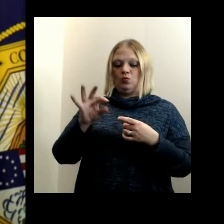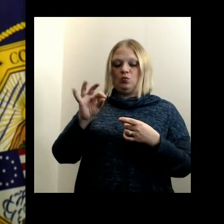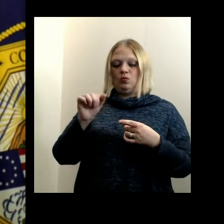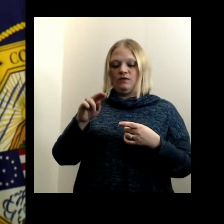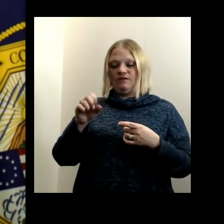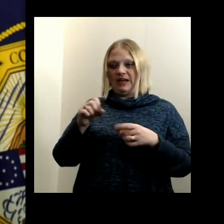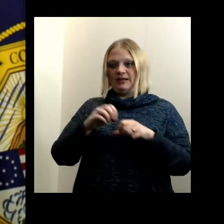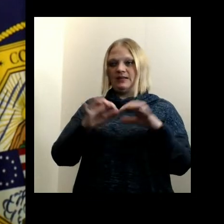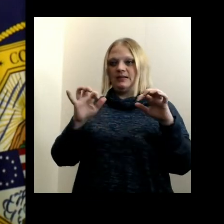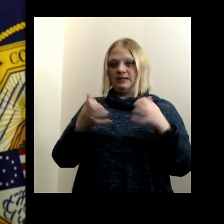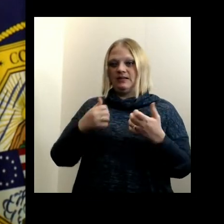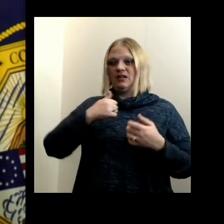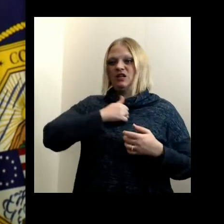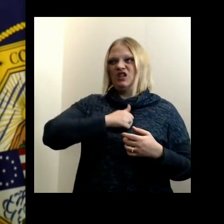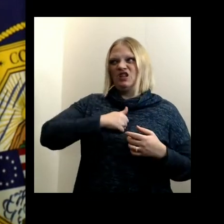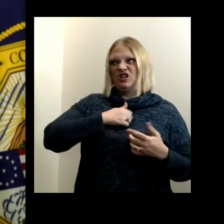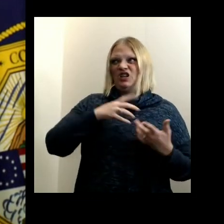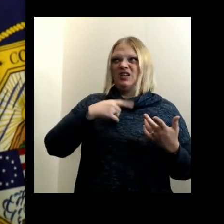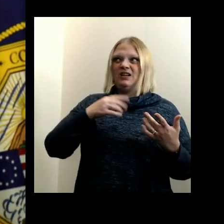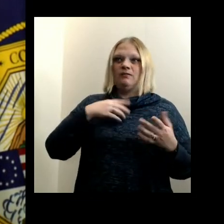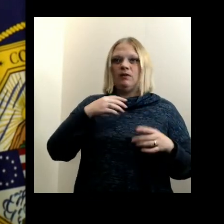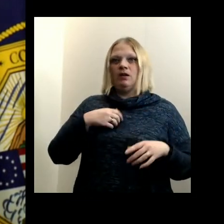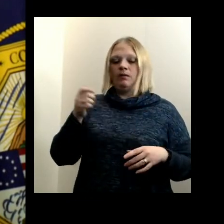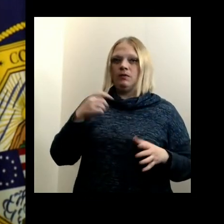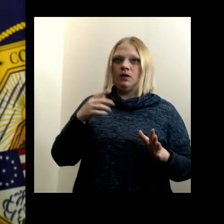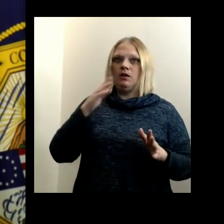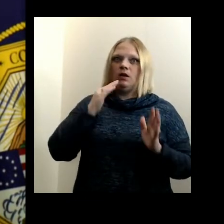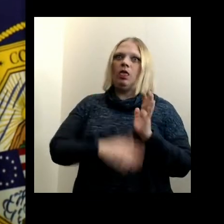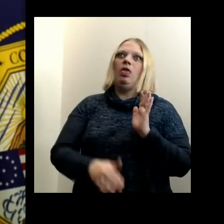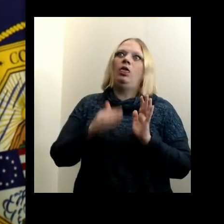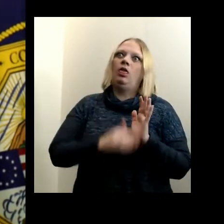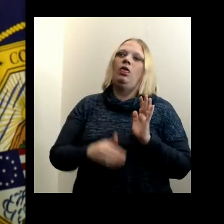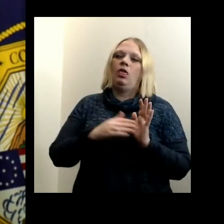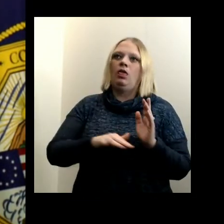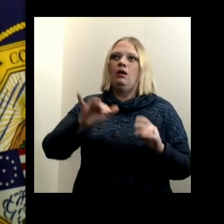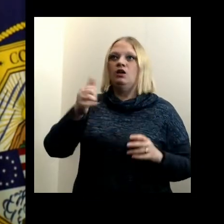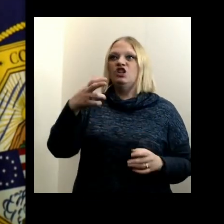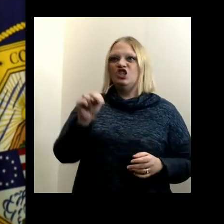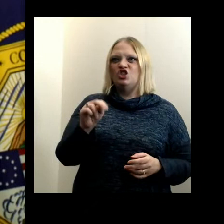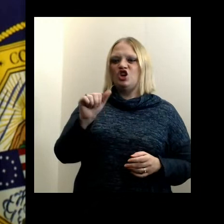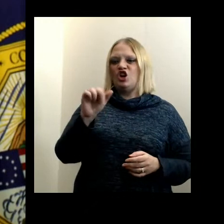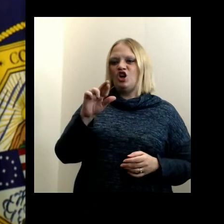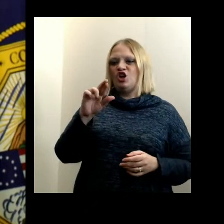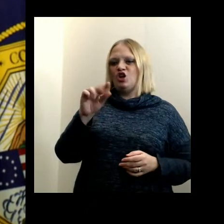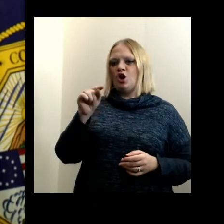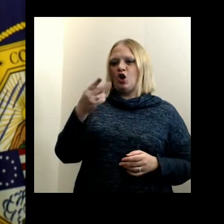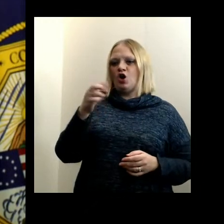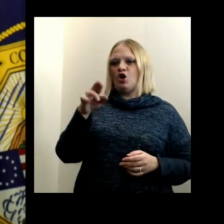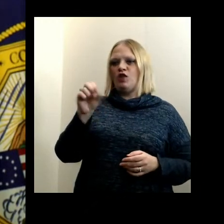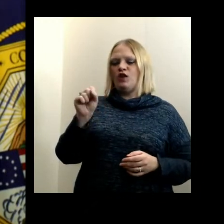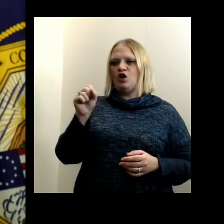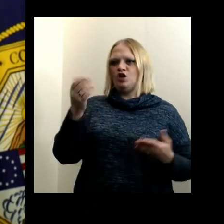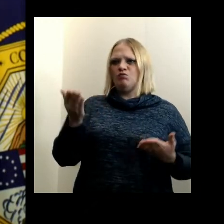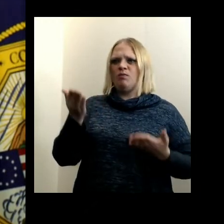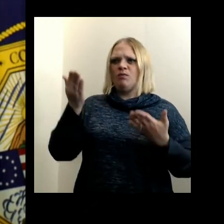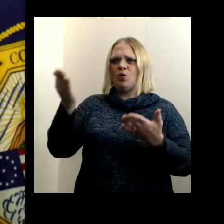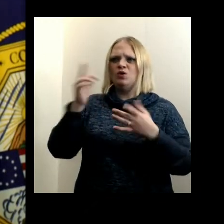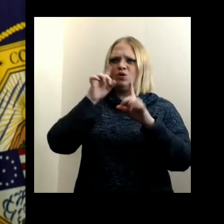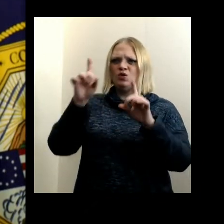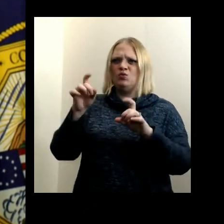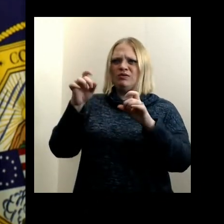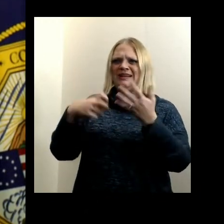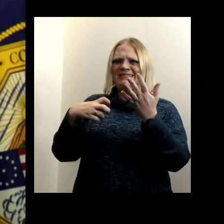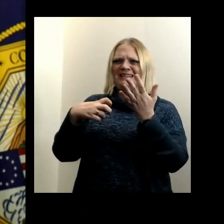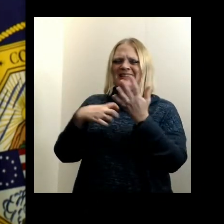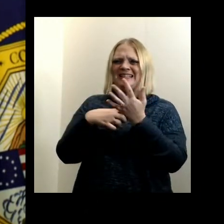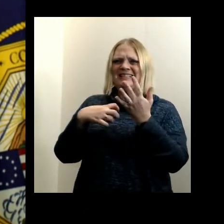I'm sorry to beat a dead horse here, but are you familiar with Don Arthur's proposal to test the ticket holders? Have you heard about his